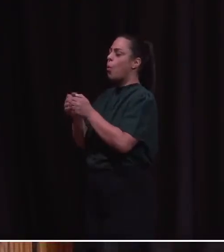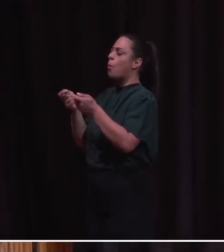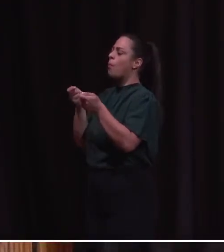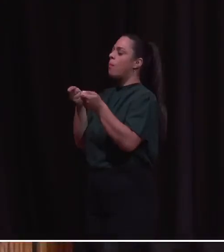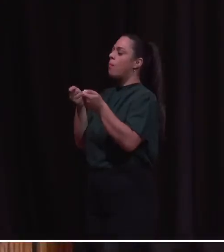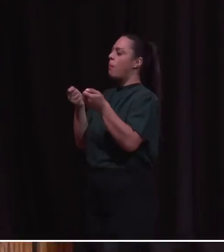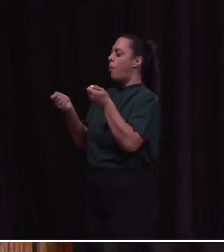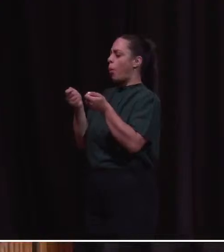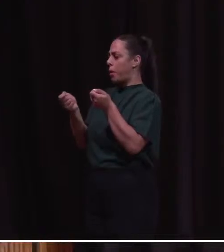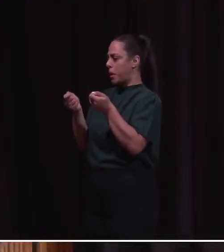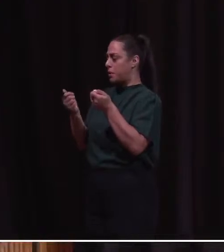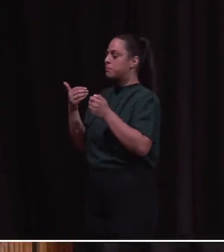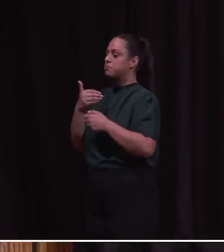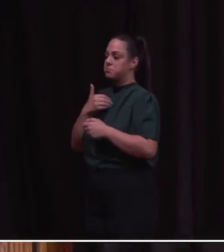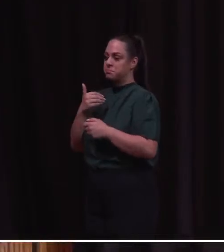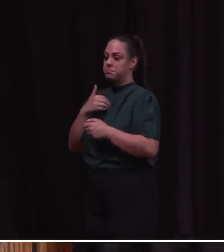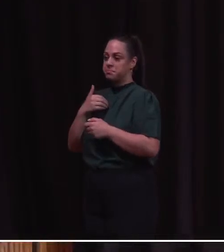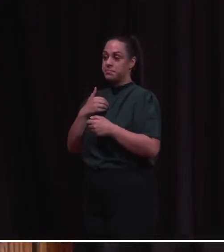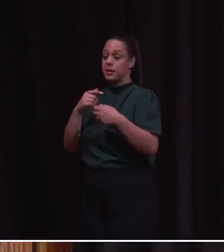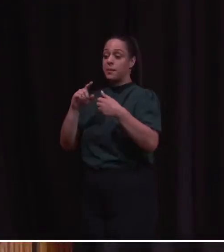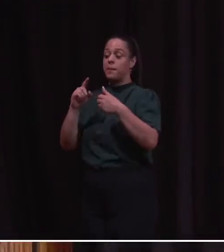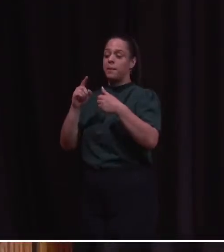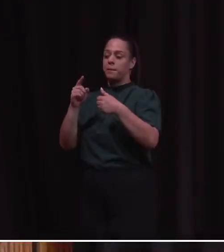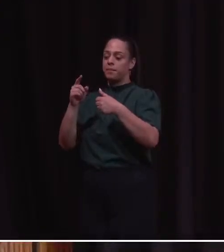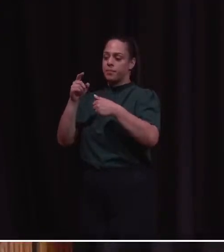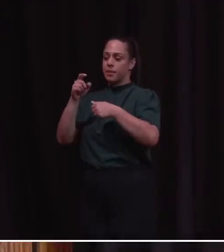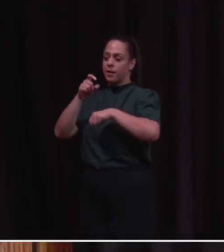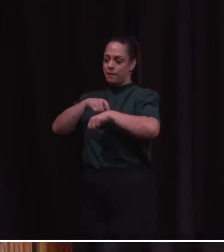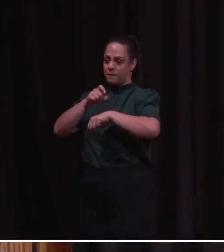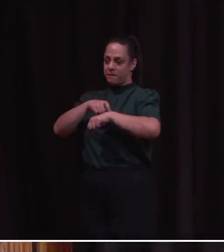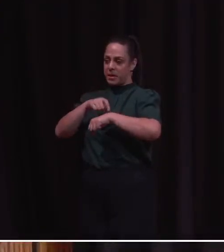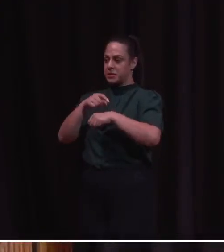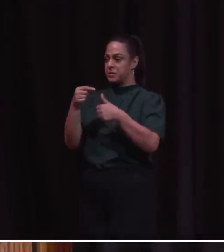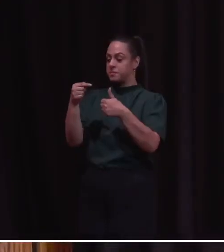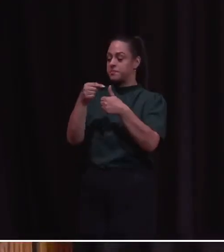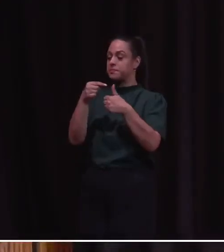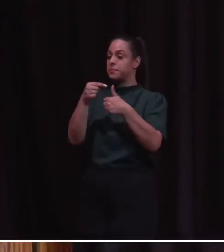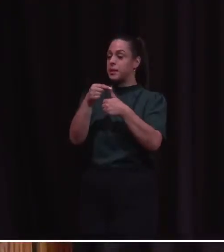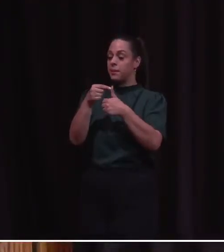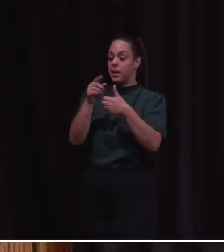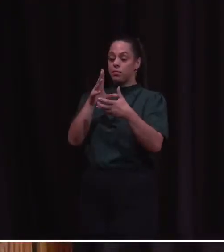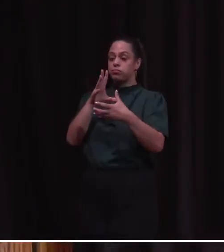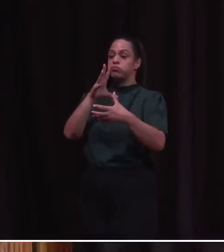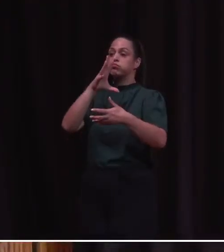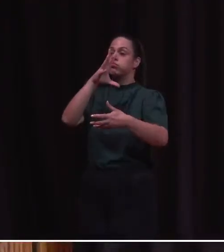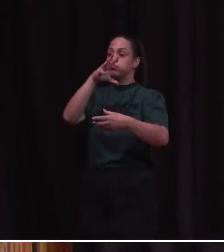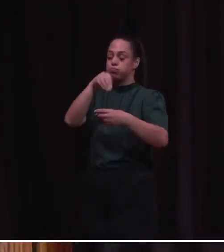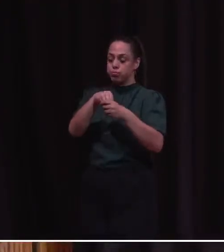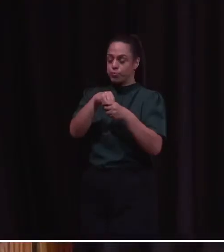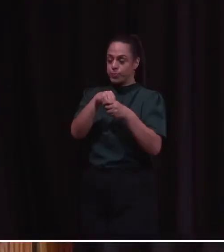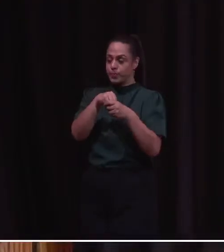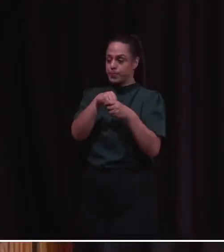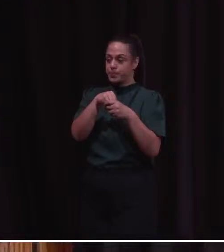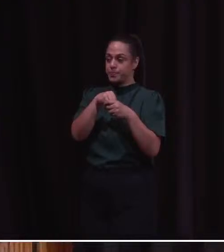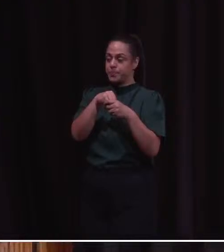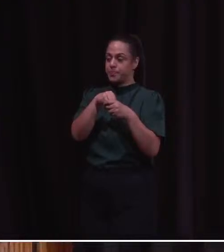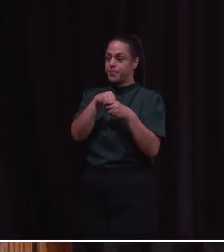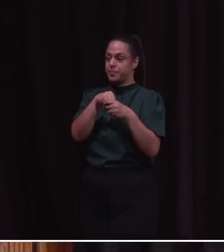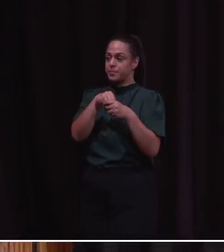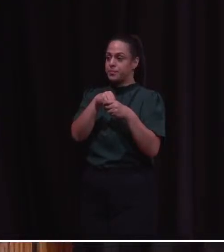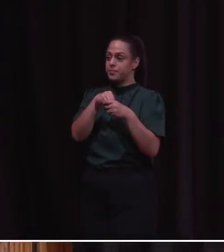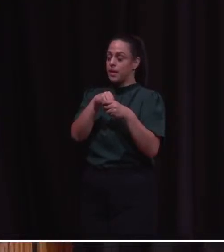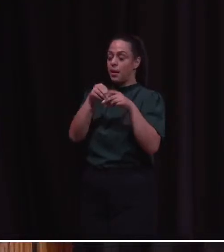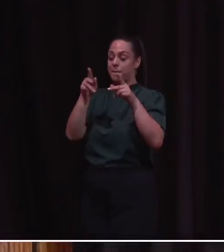colonization. The first phase of incorporating Africans into the global capitalist system started even